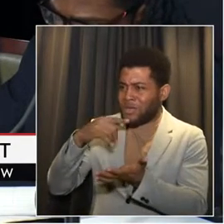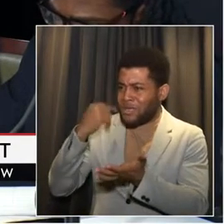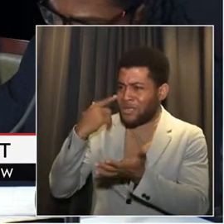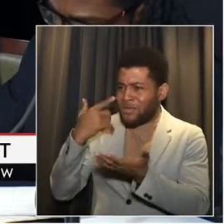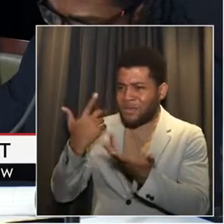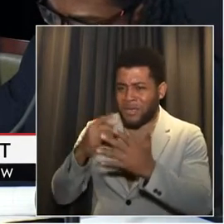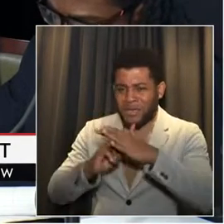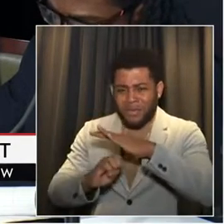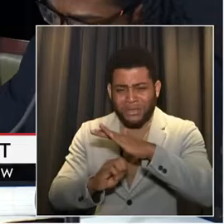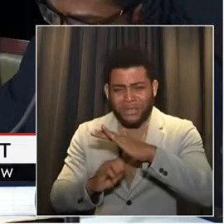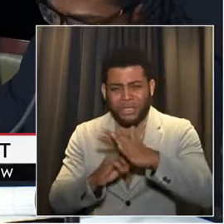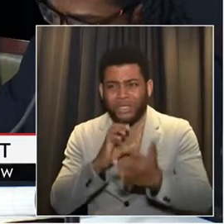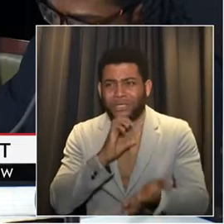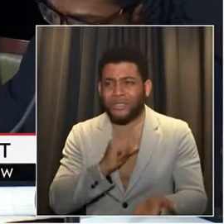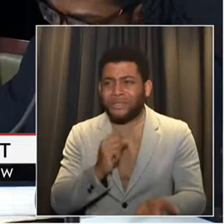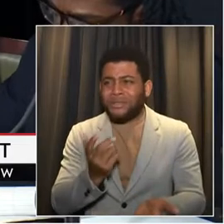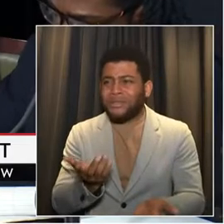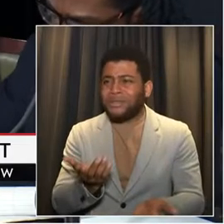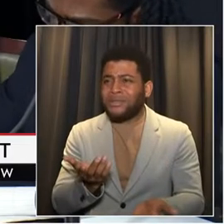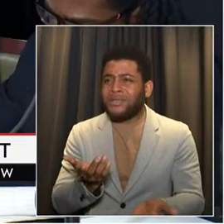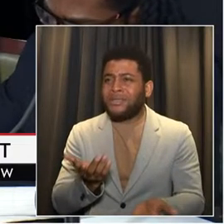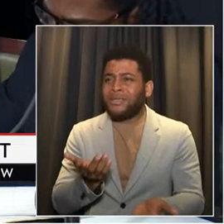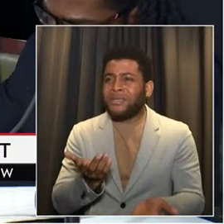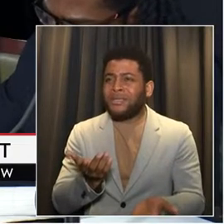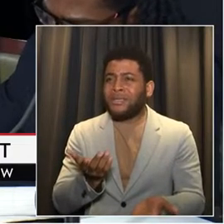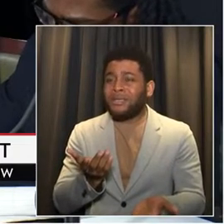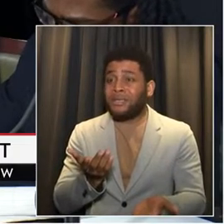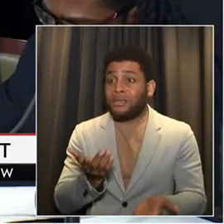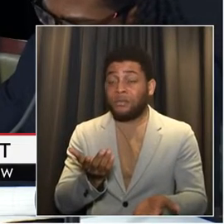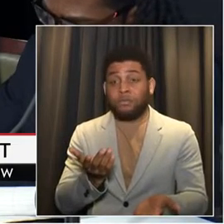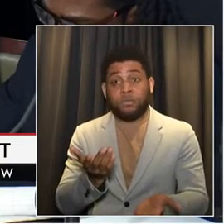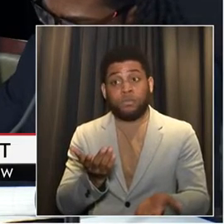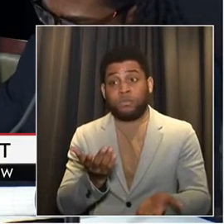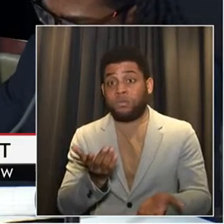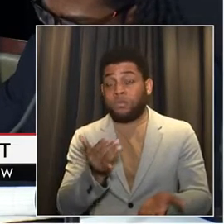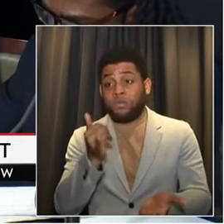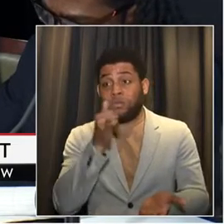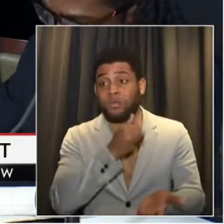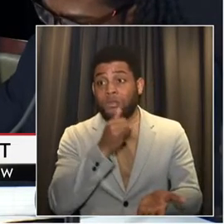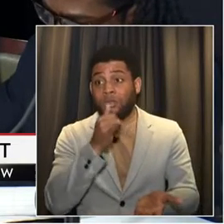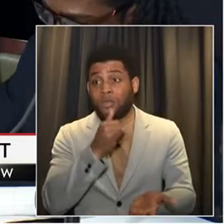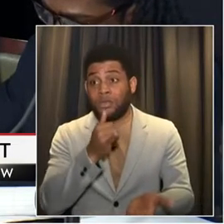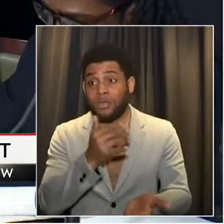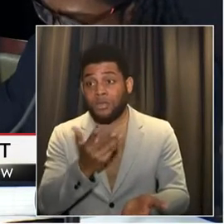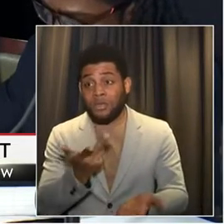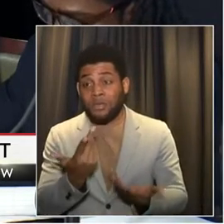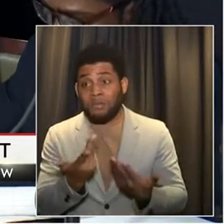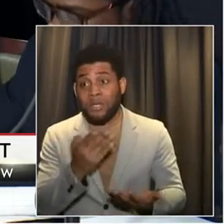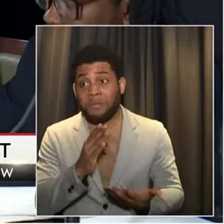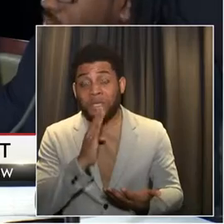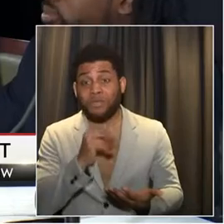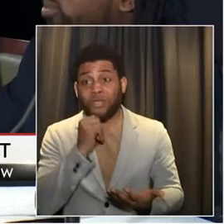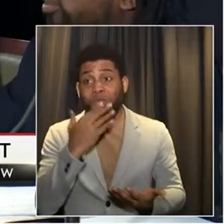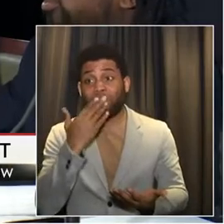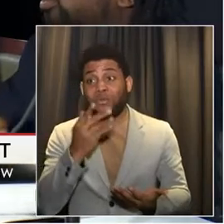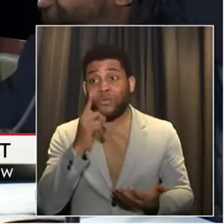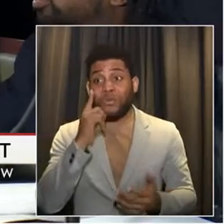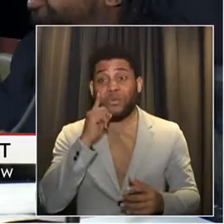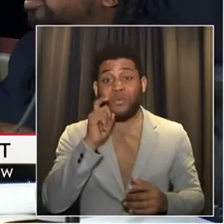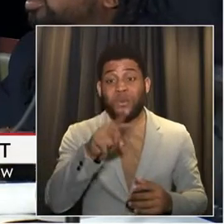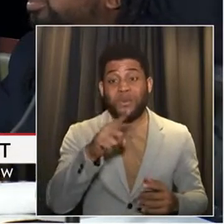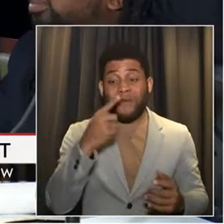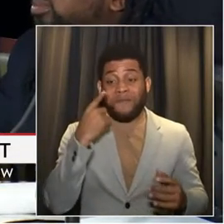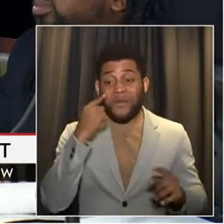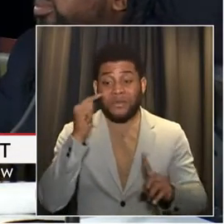so how are we, I don't know, that's probably not a good question for this particular setting, but it is